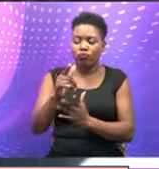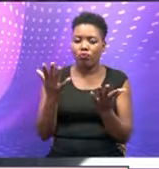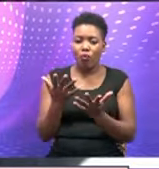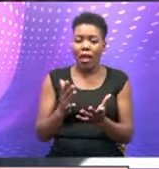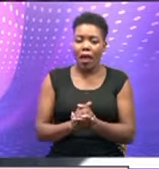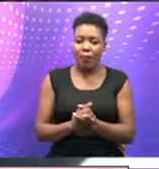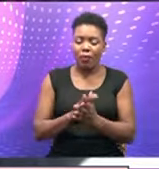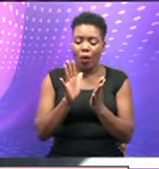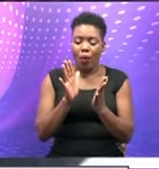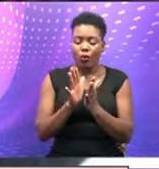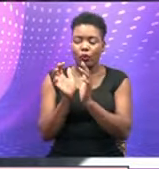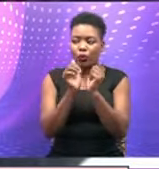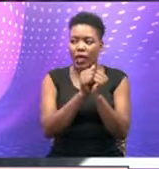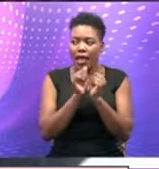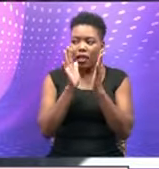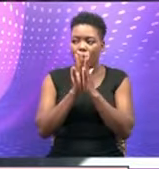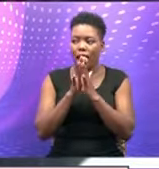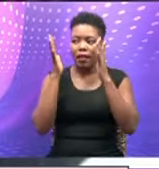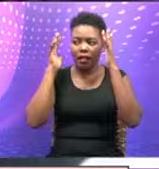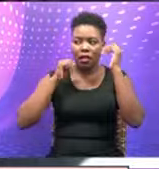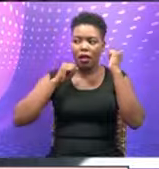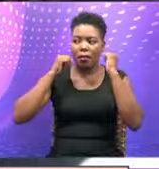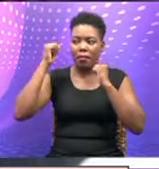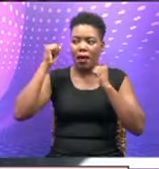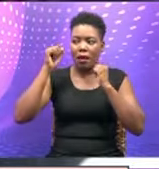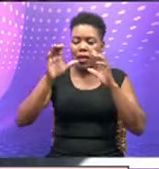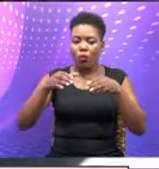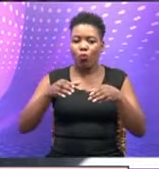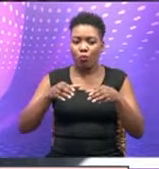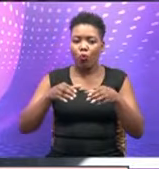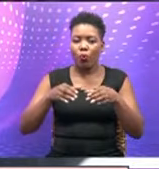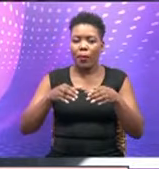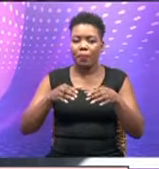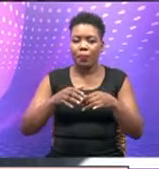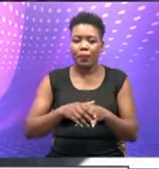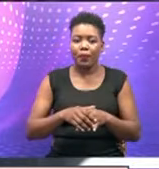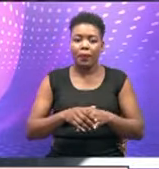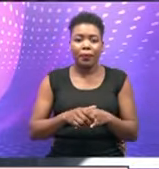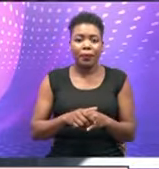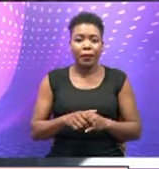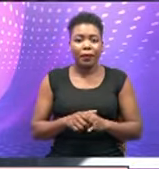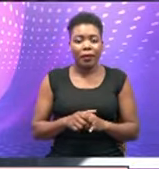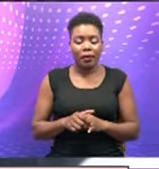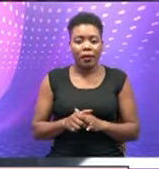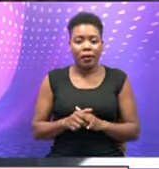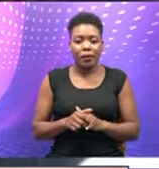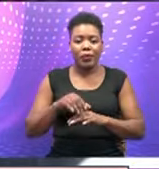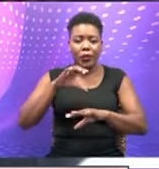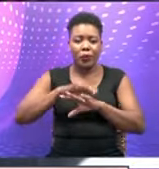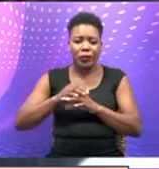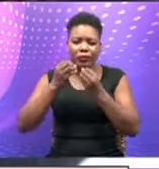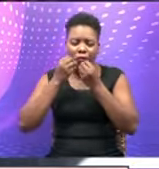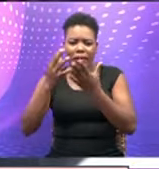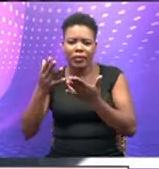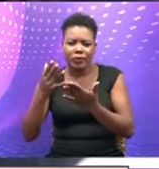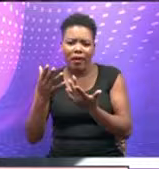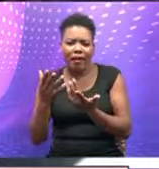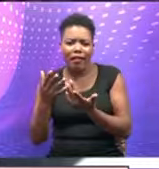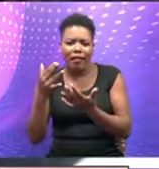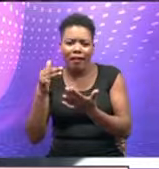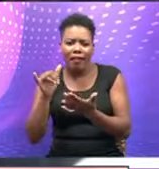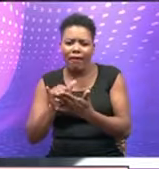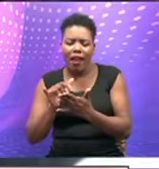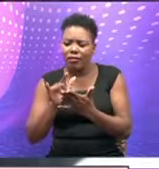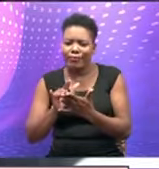with the head of the armed forces. And we got information that there was